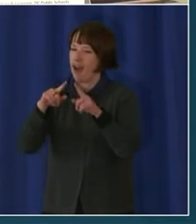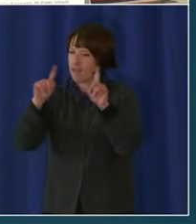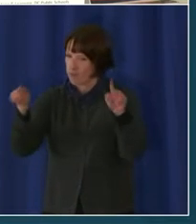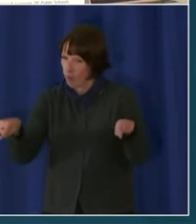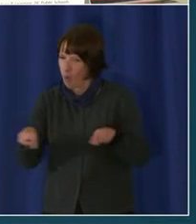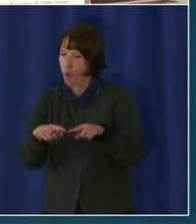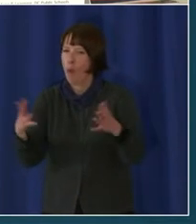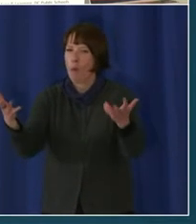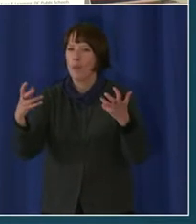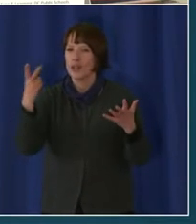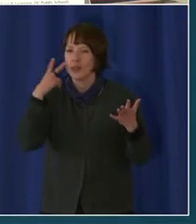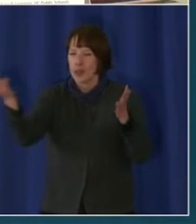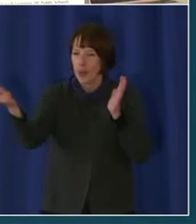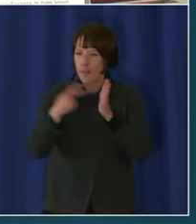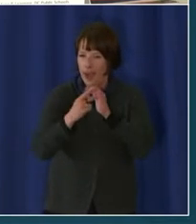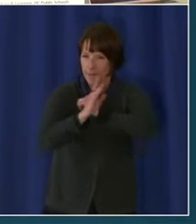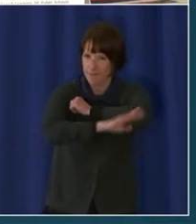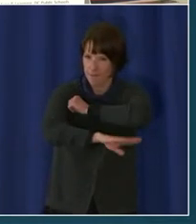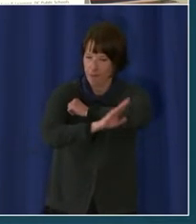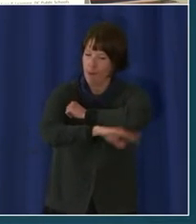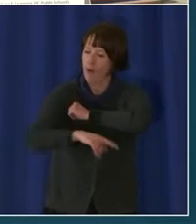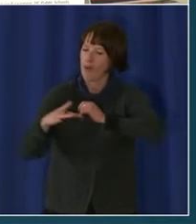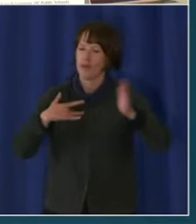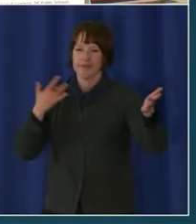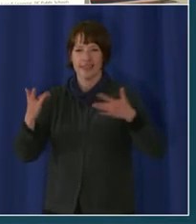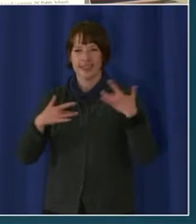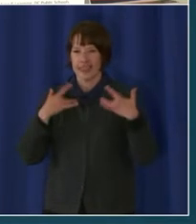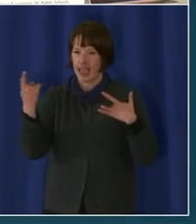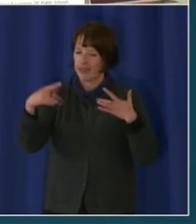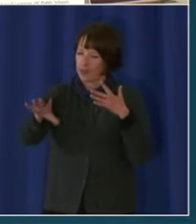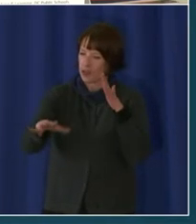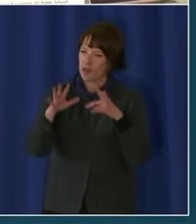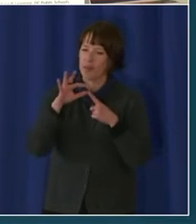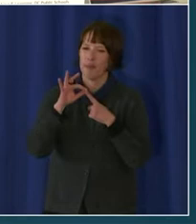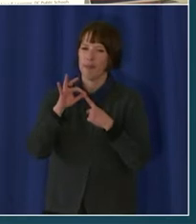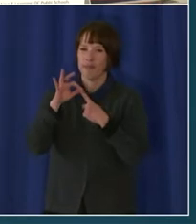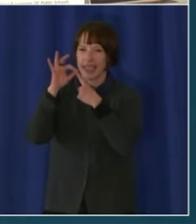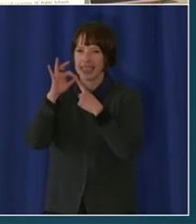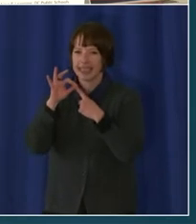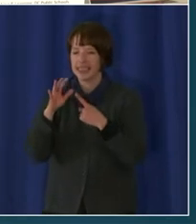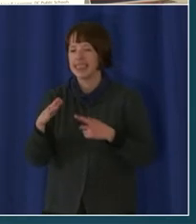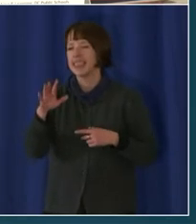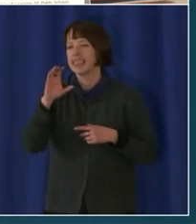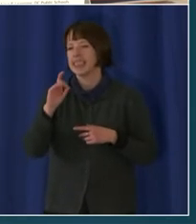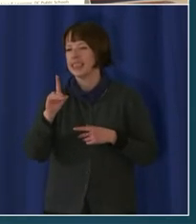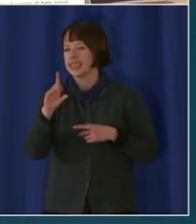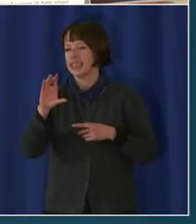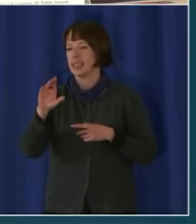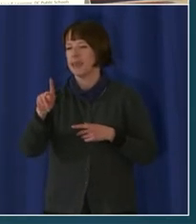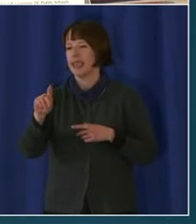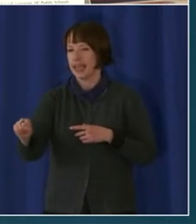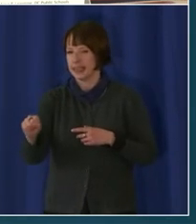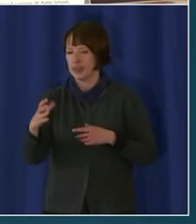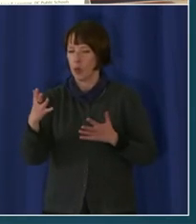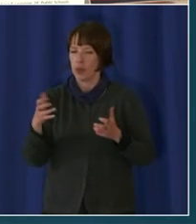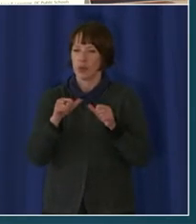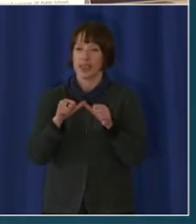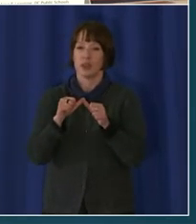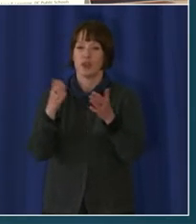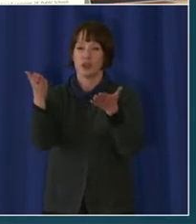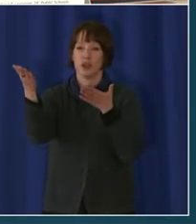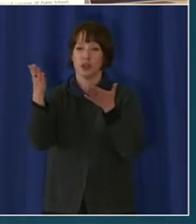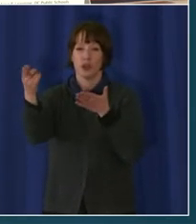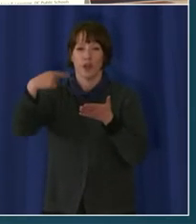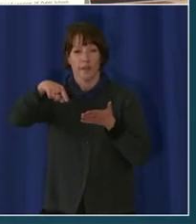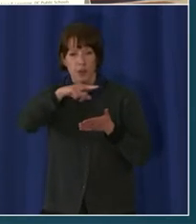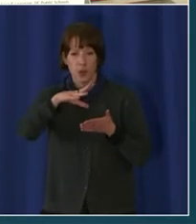enrollment forms. We want to see you back in the fall. We're so excited that you've chosen DCPS, and we want to continue to serve